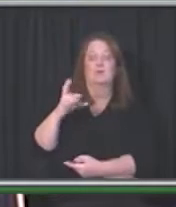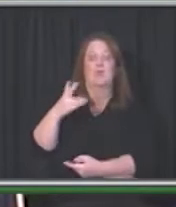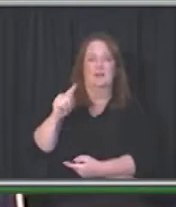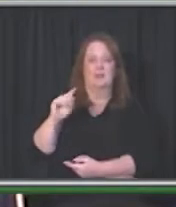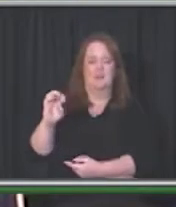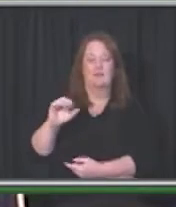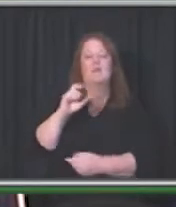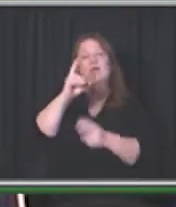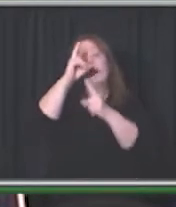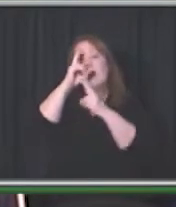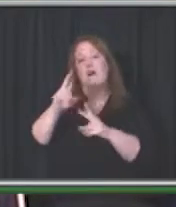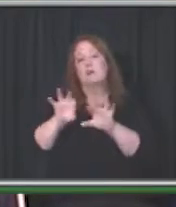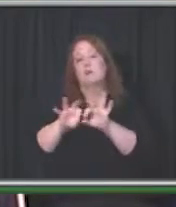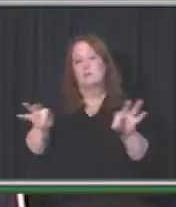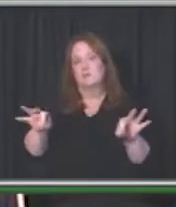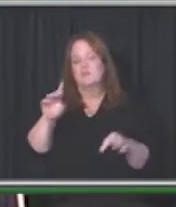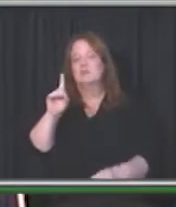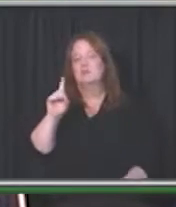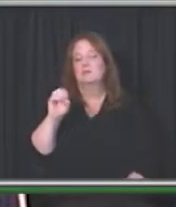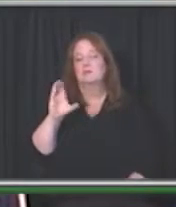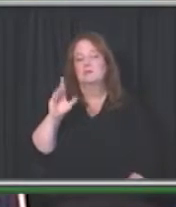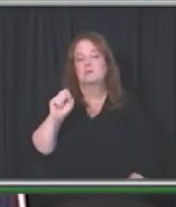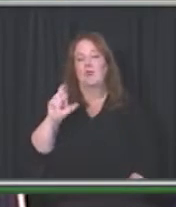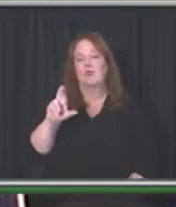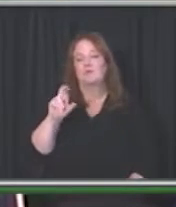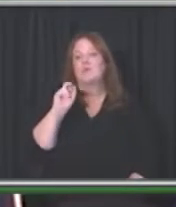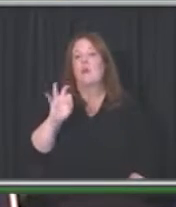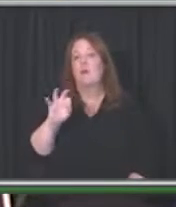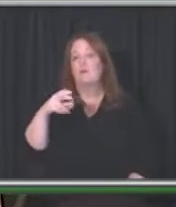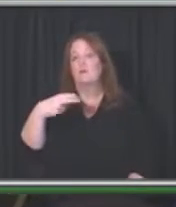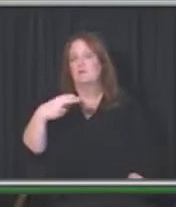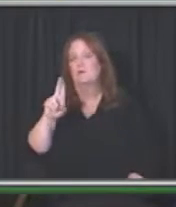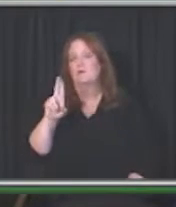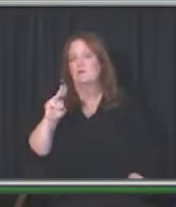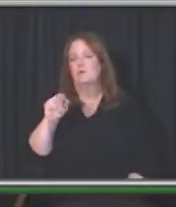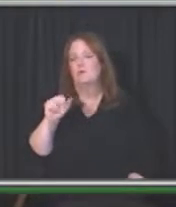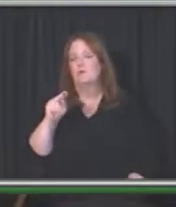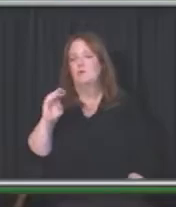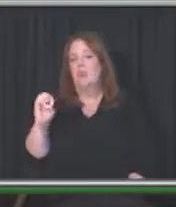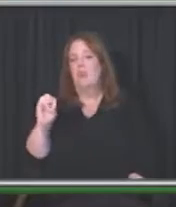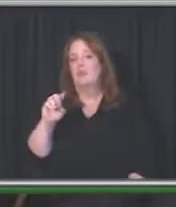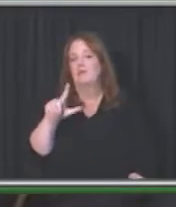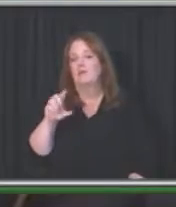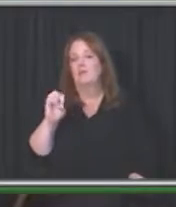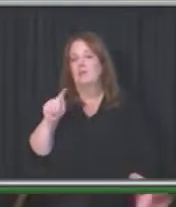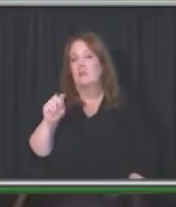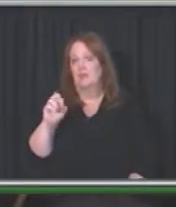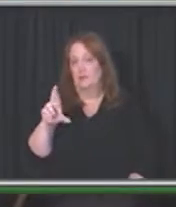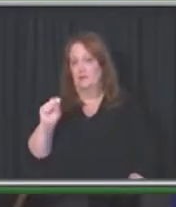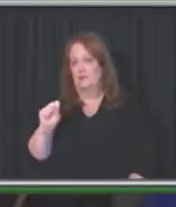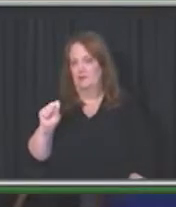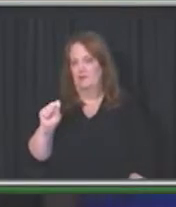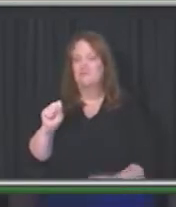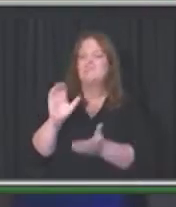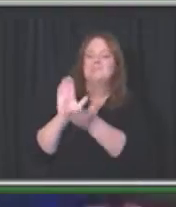honorary degree of Doctor of Humane Letters. Provost Lee.